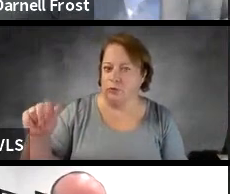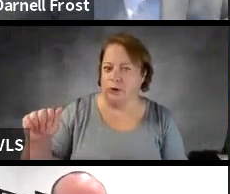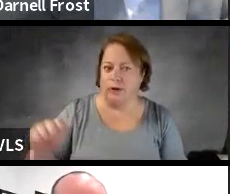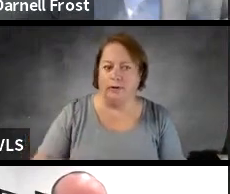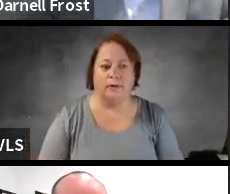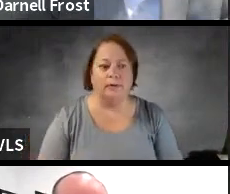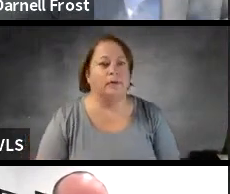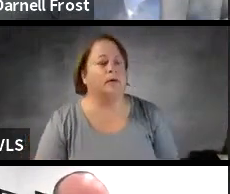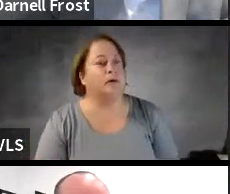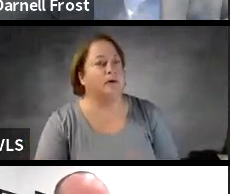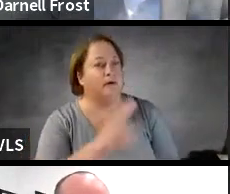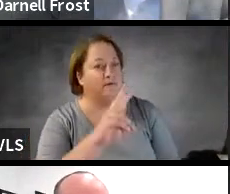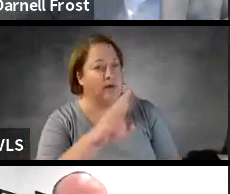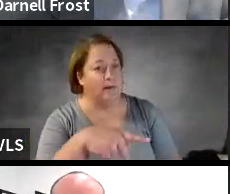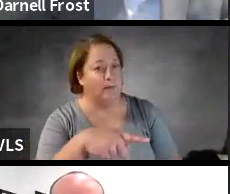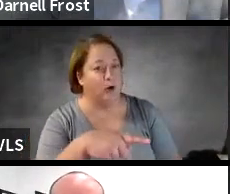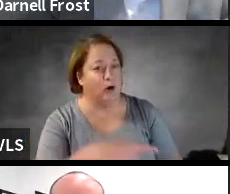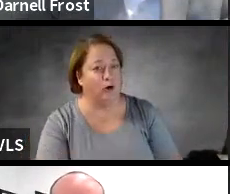Valley Park.